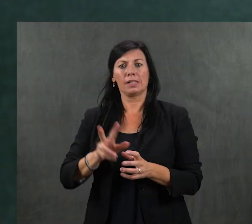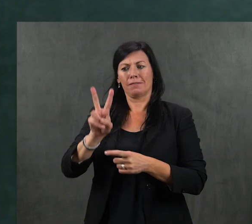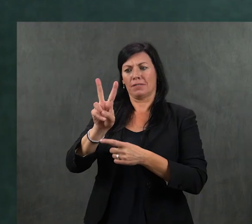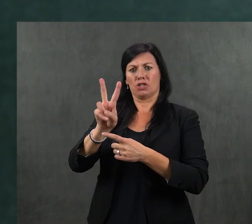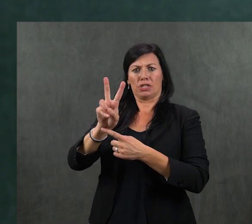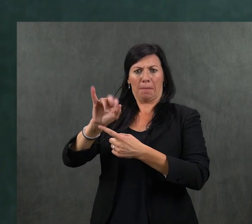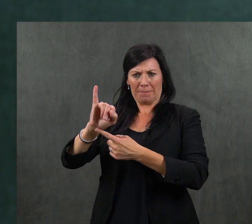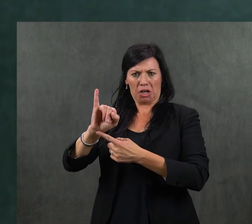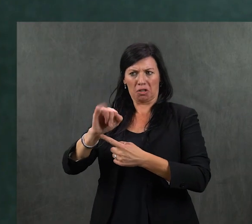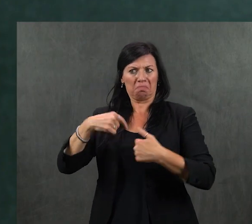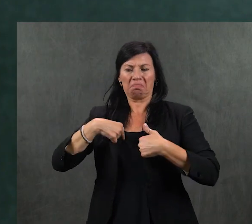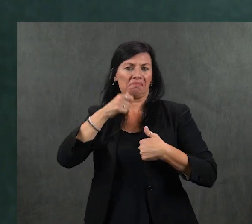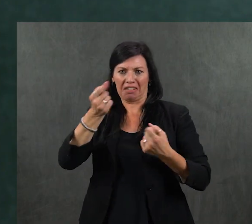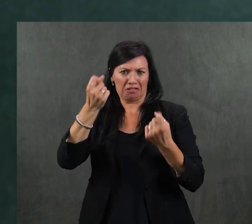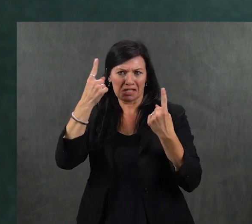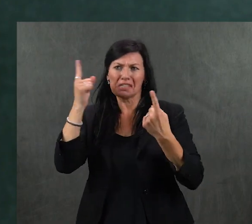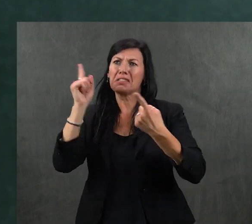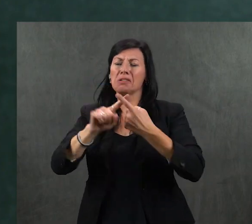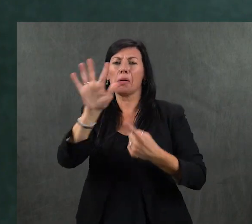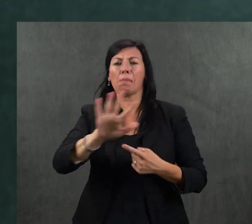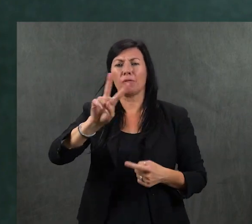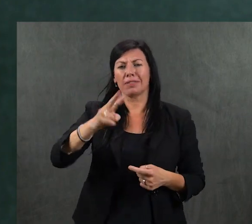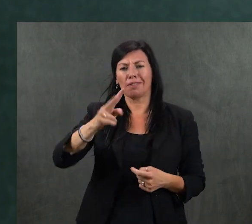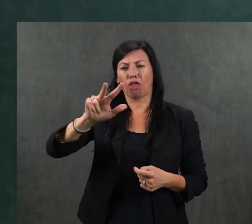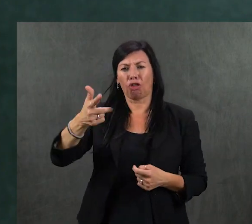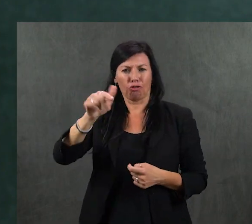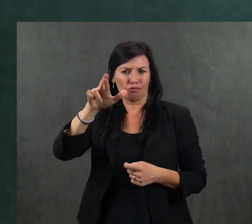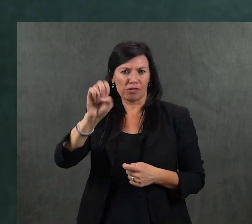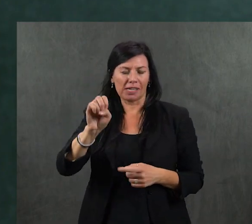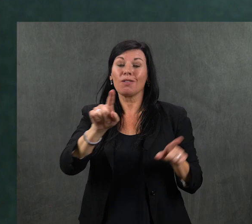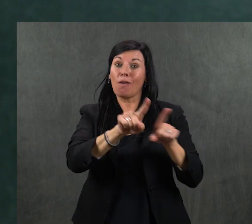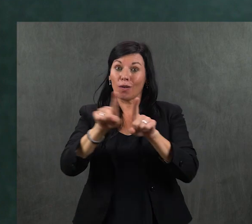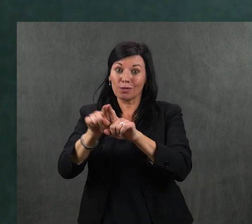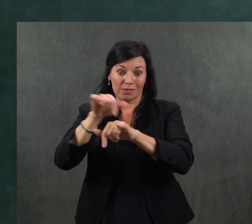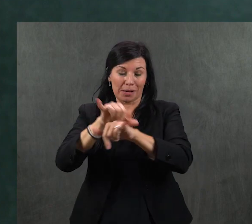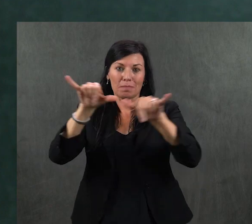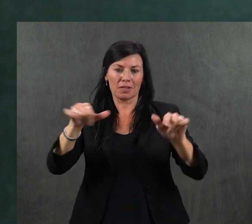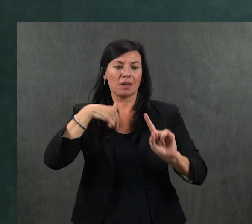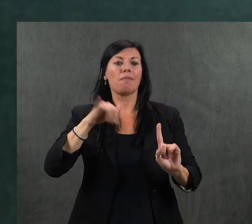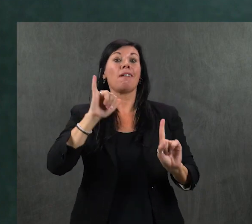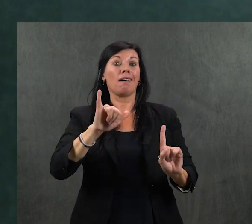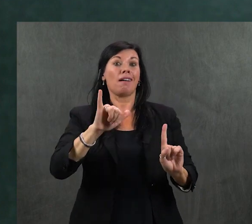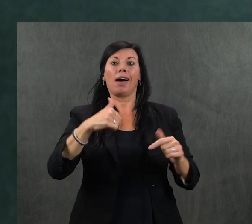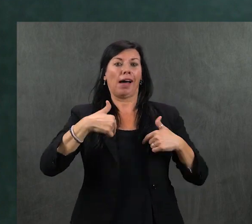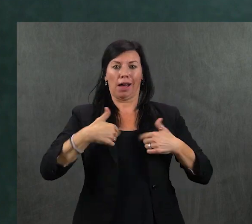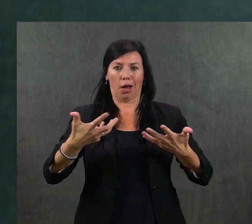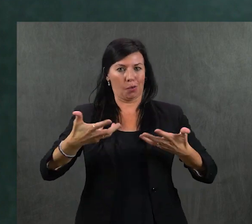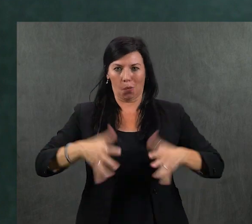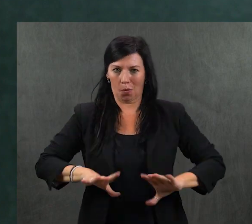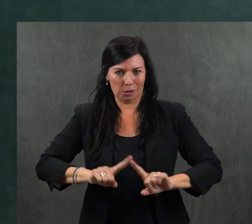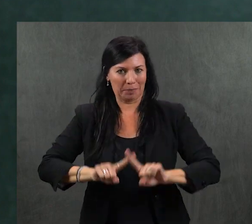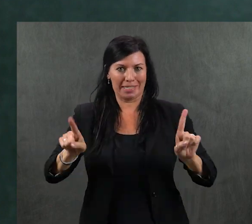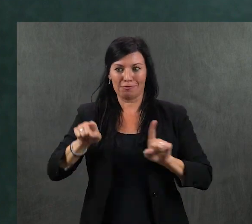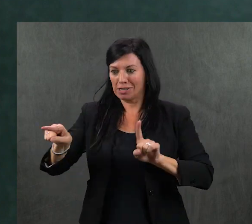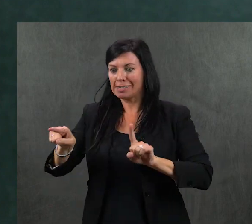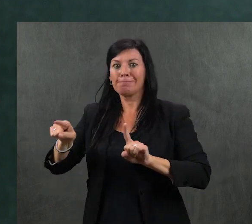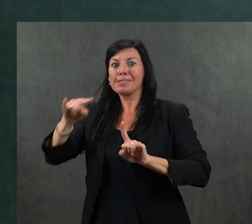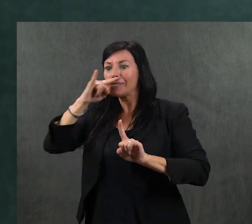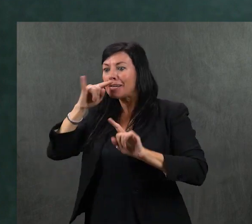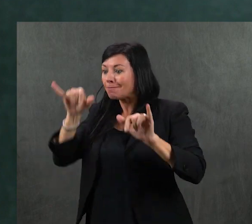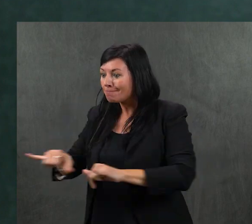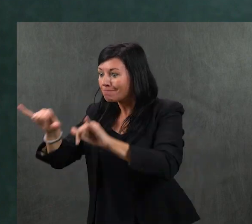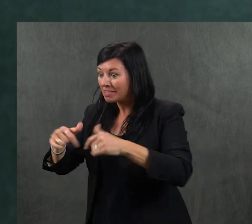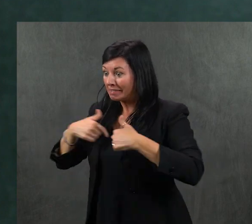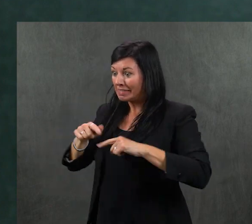Robin. I don't think I understood that I was visually impaired until like 2nd or 3rd grade. And that was also about the time when I realized that you don't really want to